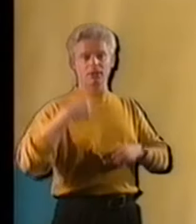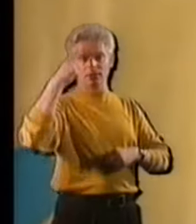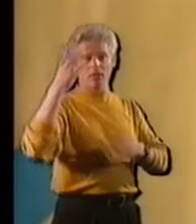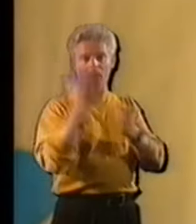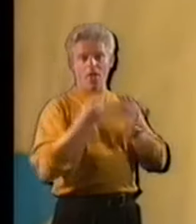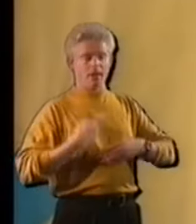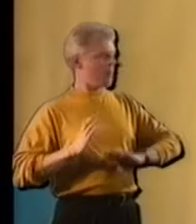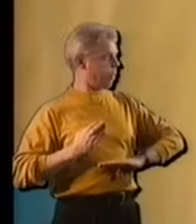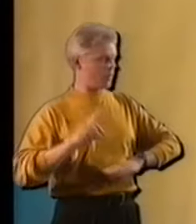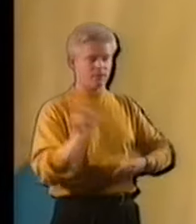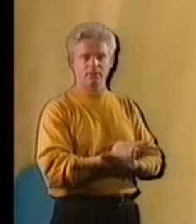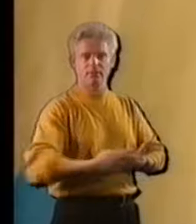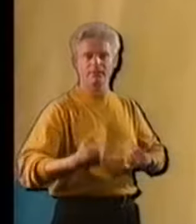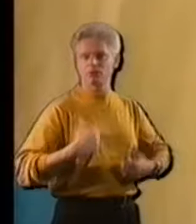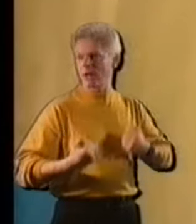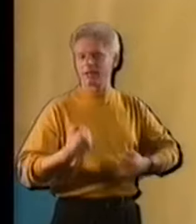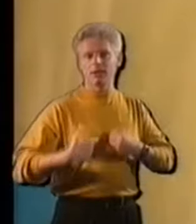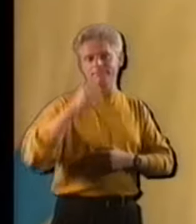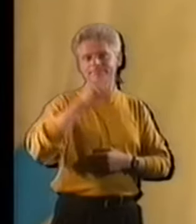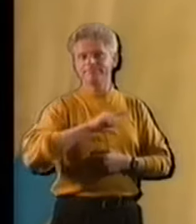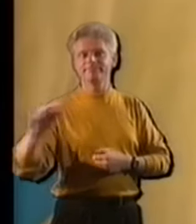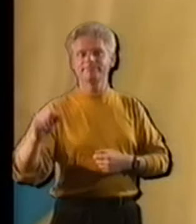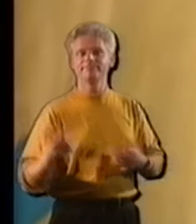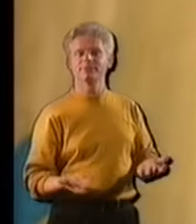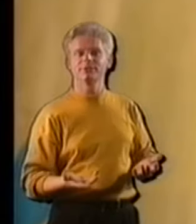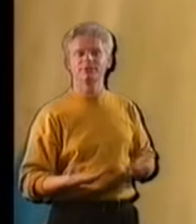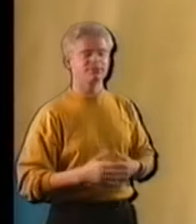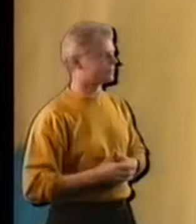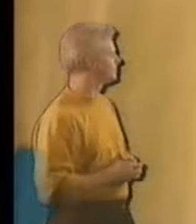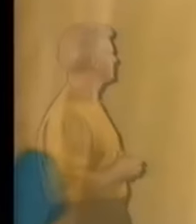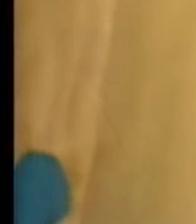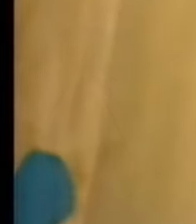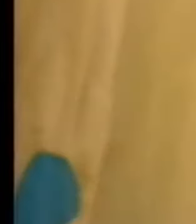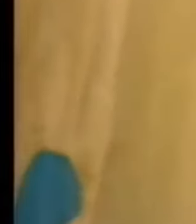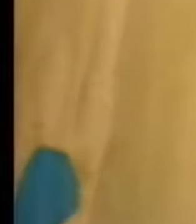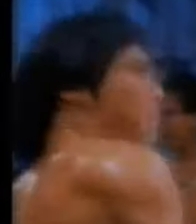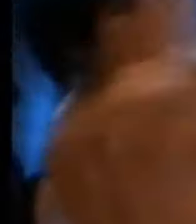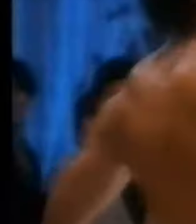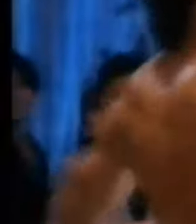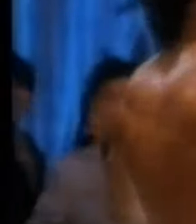just happened, you know. It just instinct took over, and once they're both on the floor, I run.